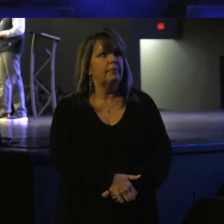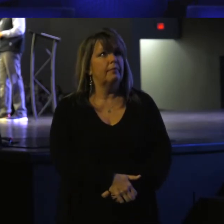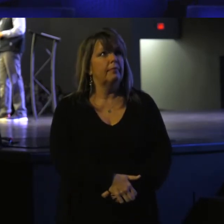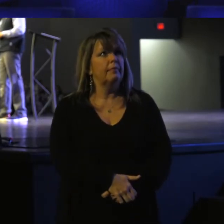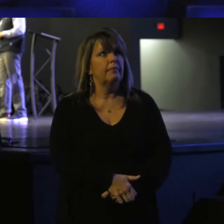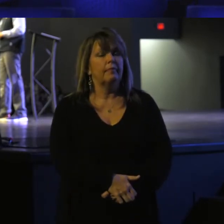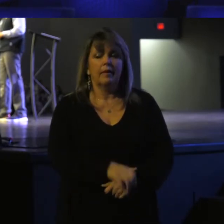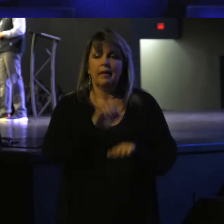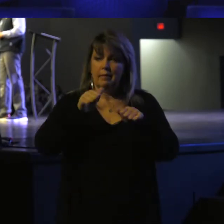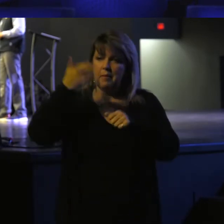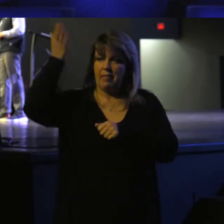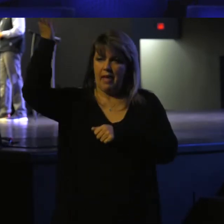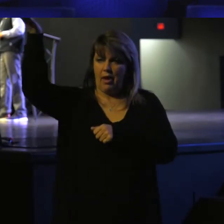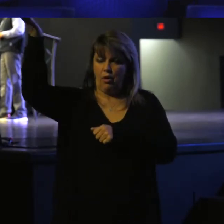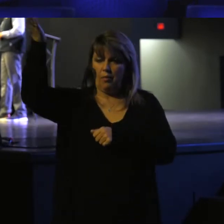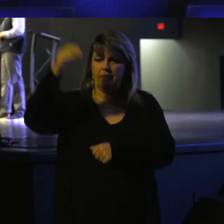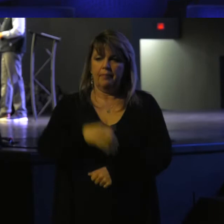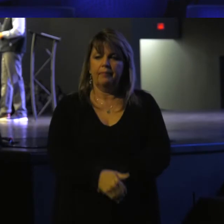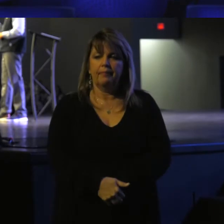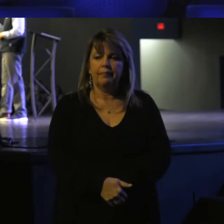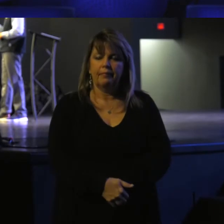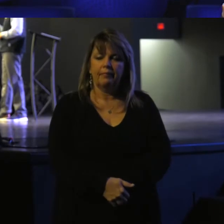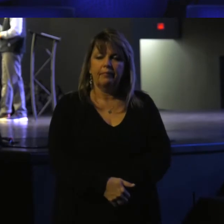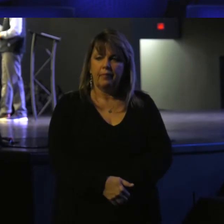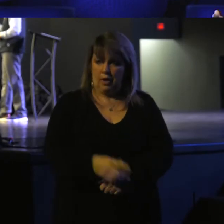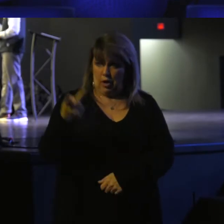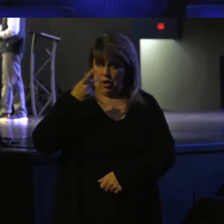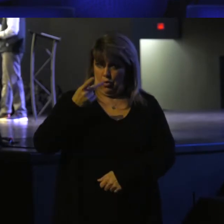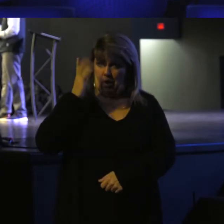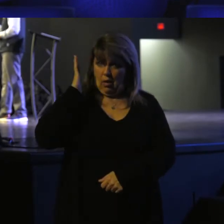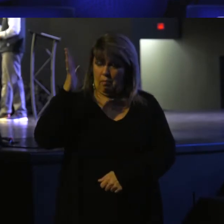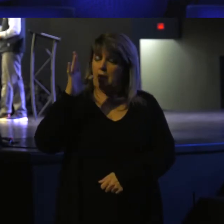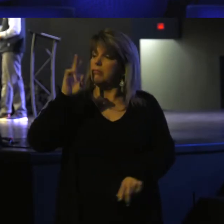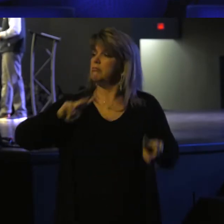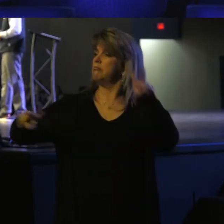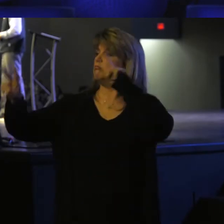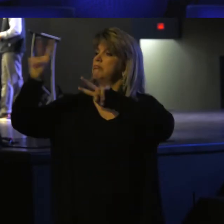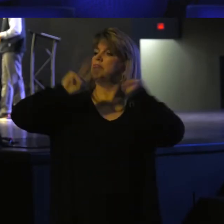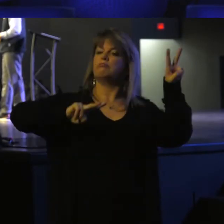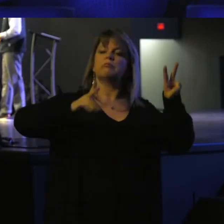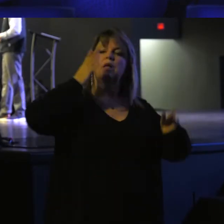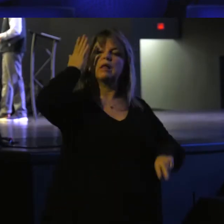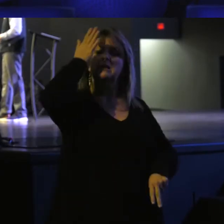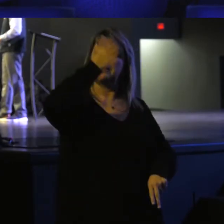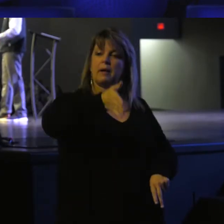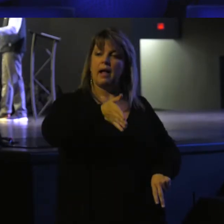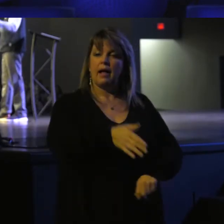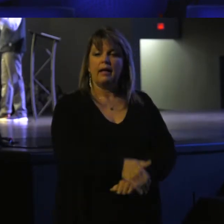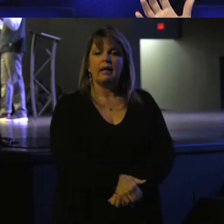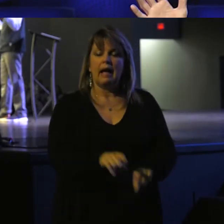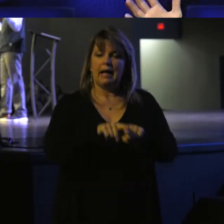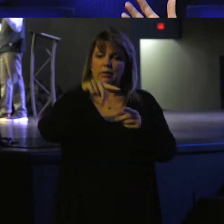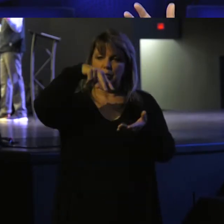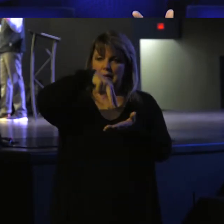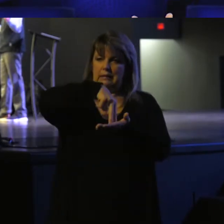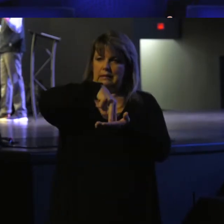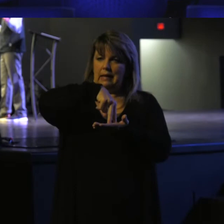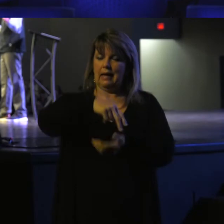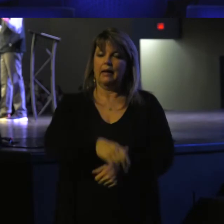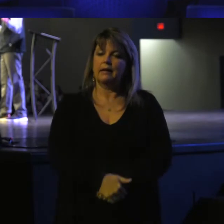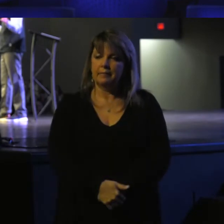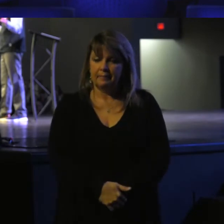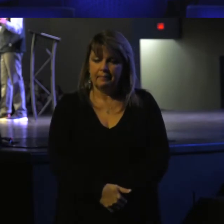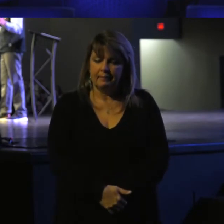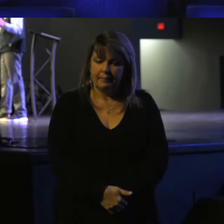can be there. And you and I will be able to look around someday as we stand before his throne